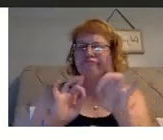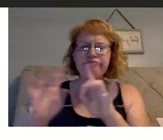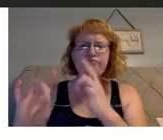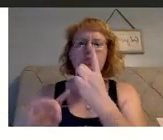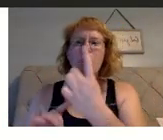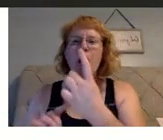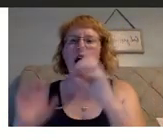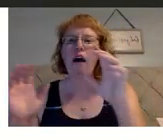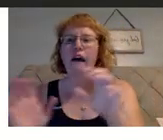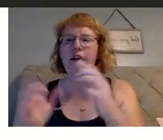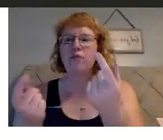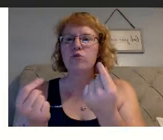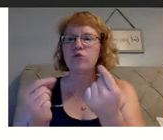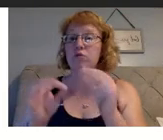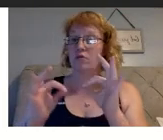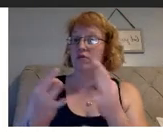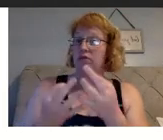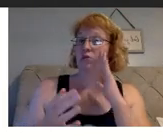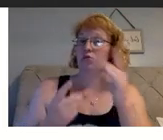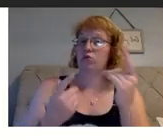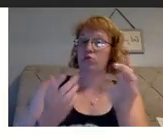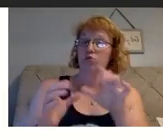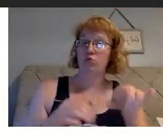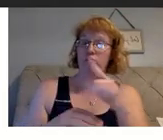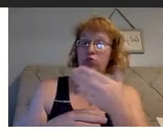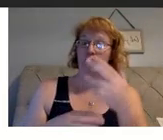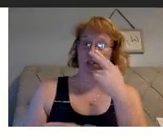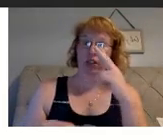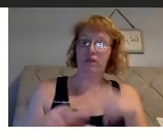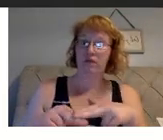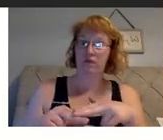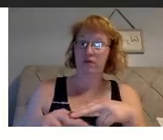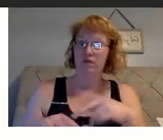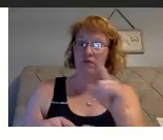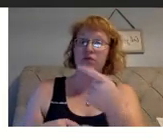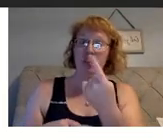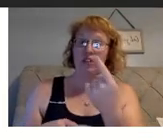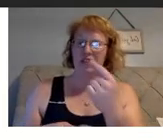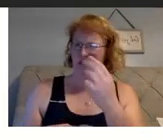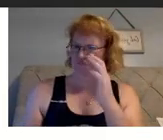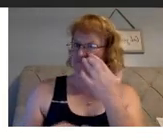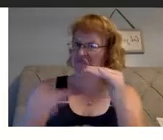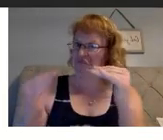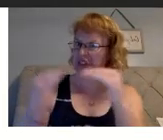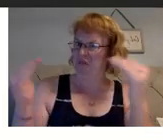to do. The family will do those things first. Does that sound fair to you?